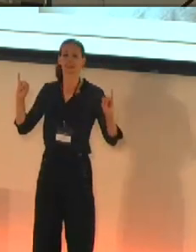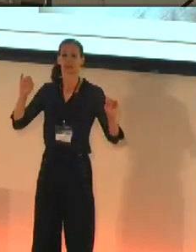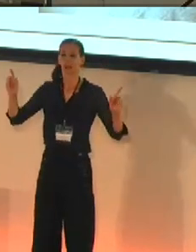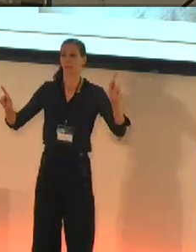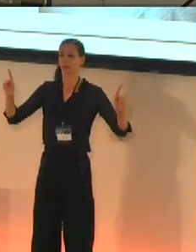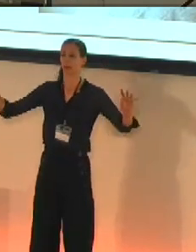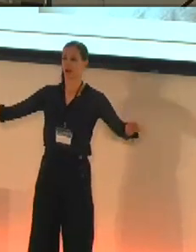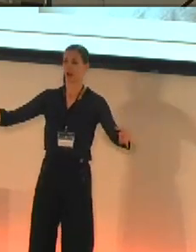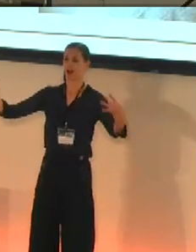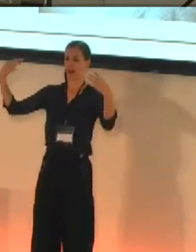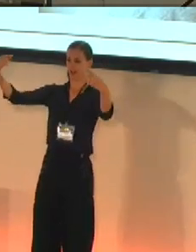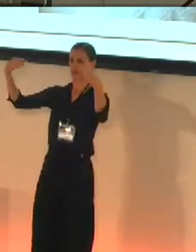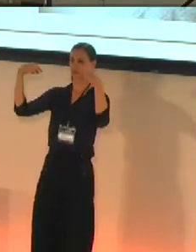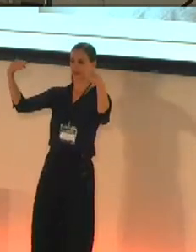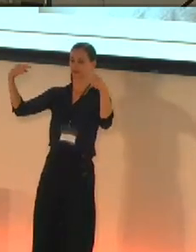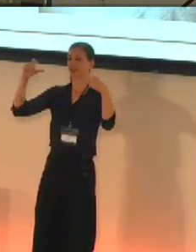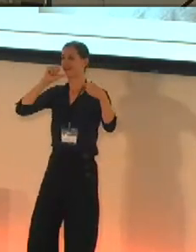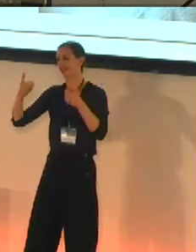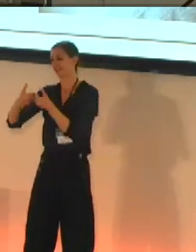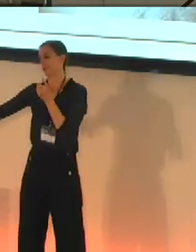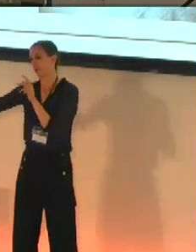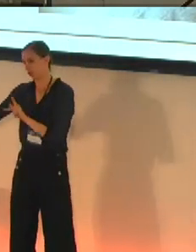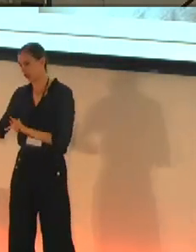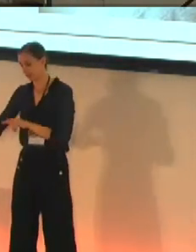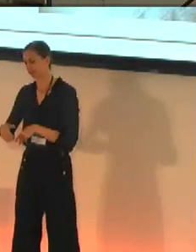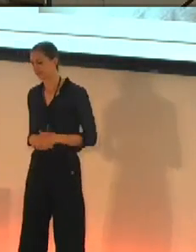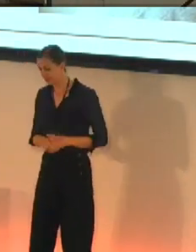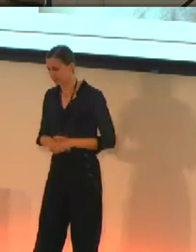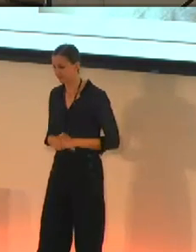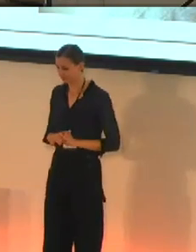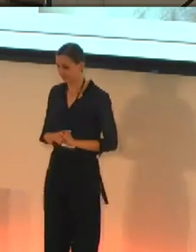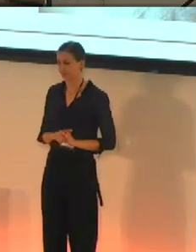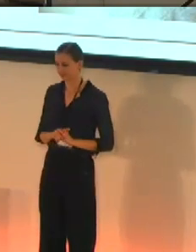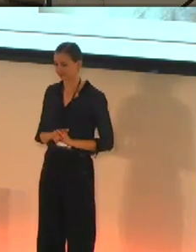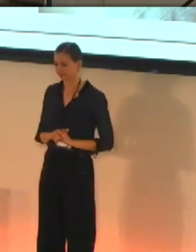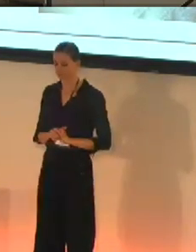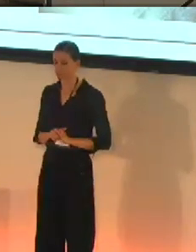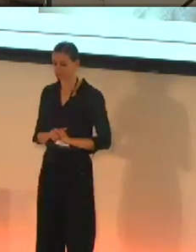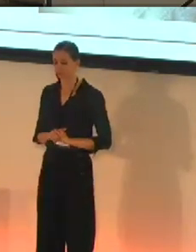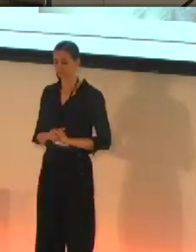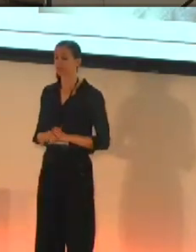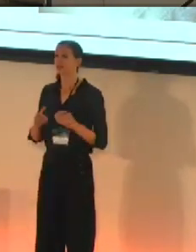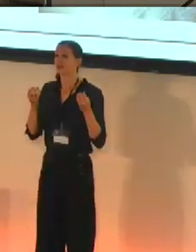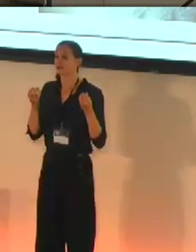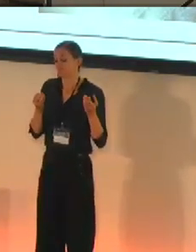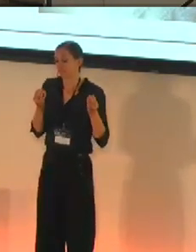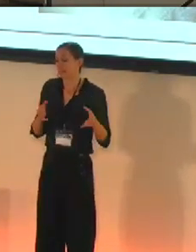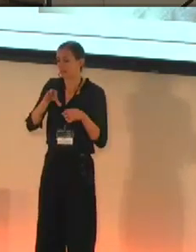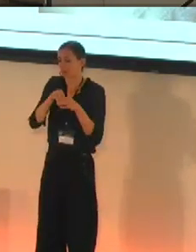focal point of the social interactions they were having. People would focus on them rather than on the guide, and a lot of them really liked this